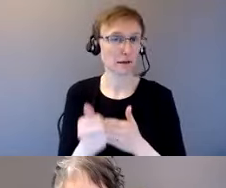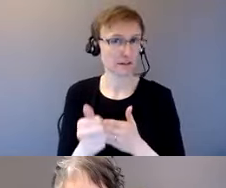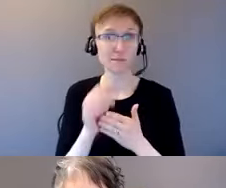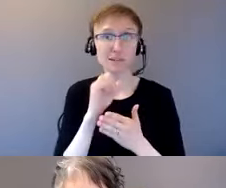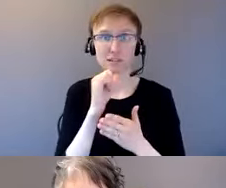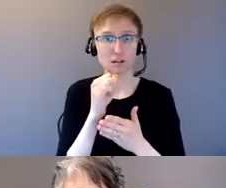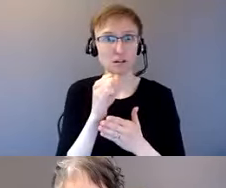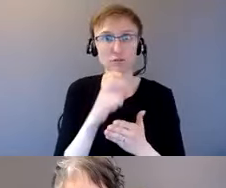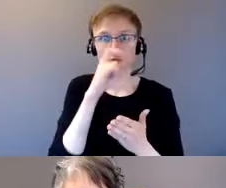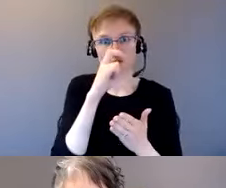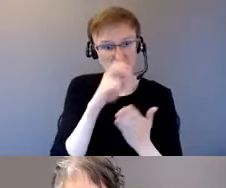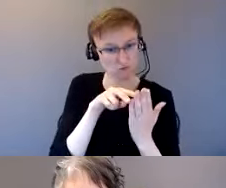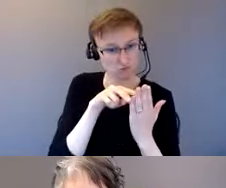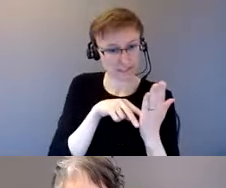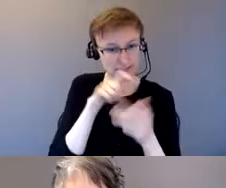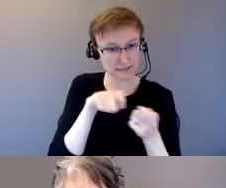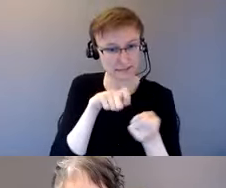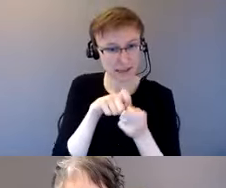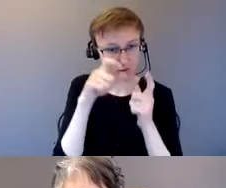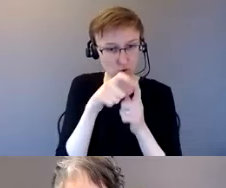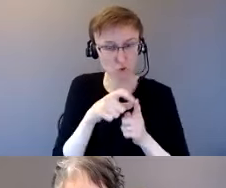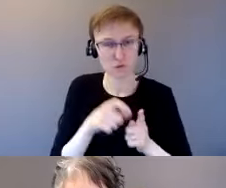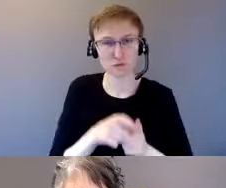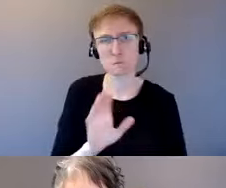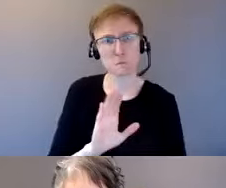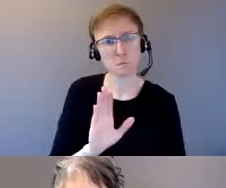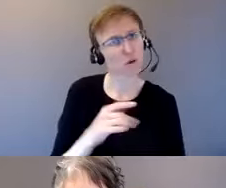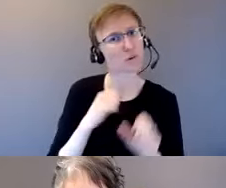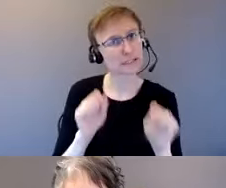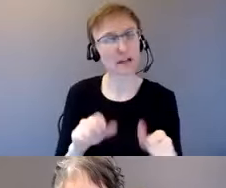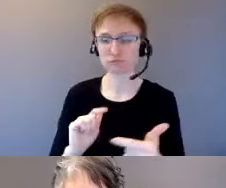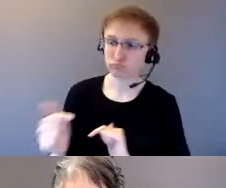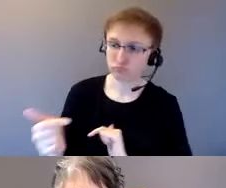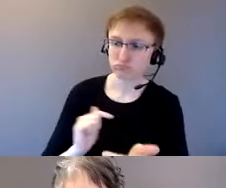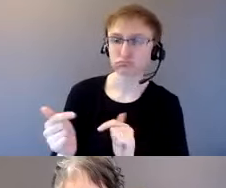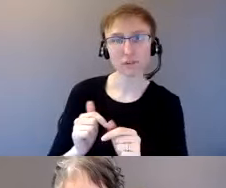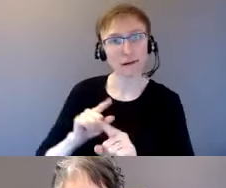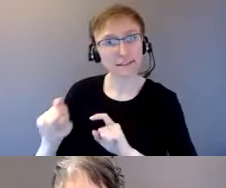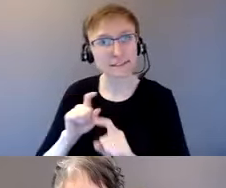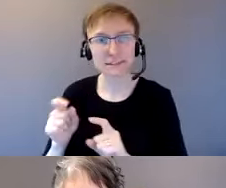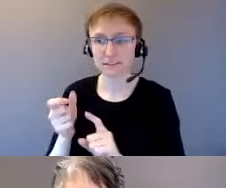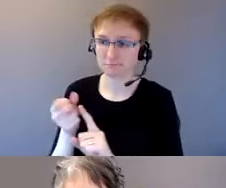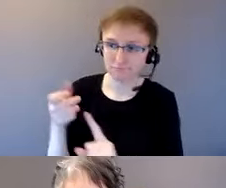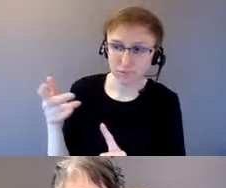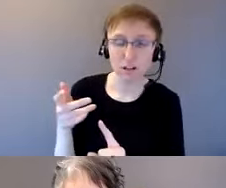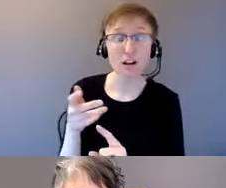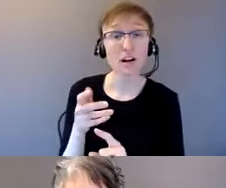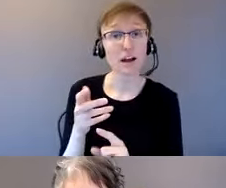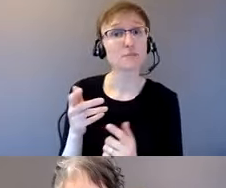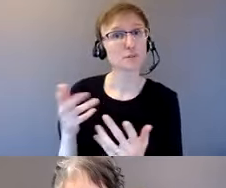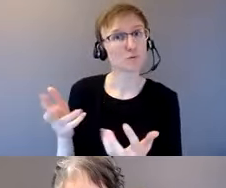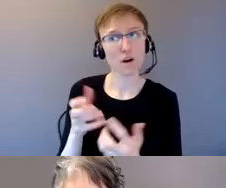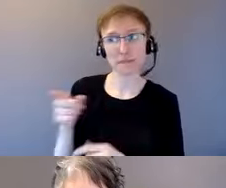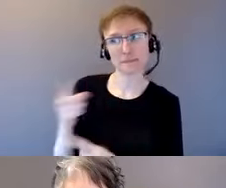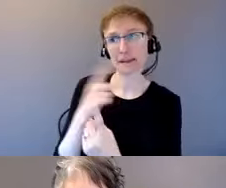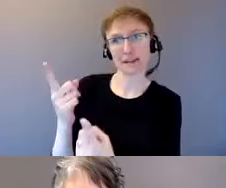we probe and verify the responses. It's not just a simple yes or no, because we want to make sure that we're asking questions in a way